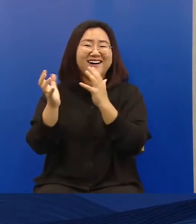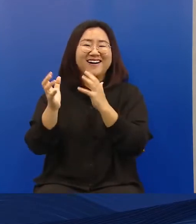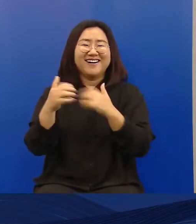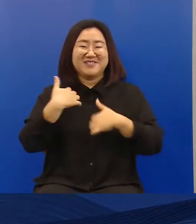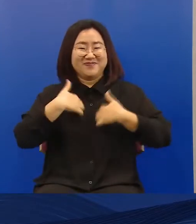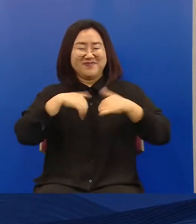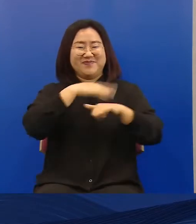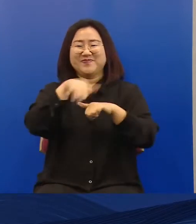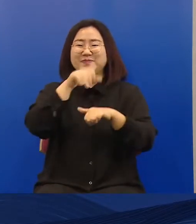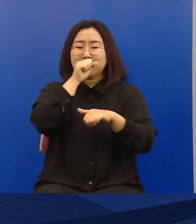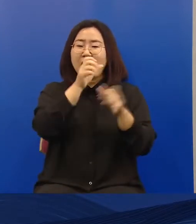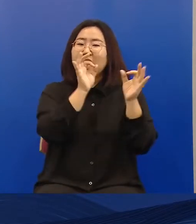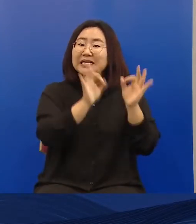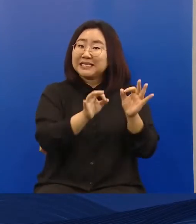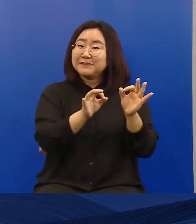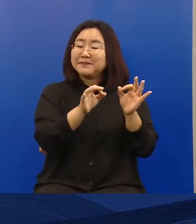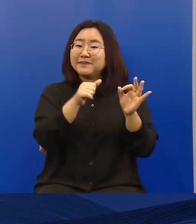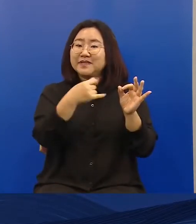you very much.